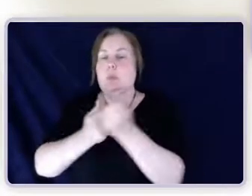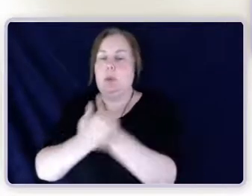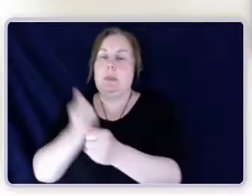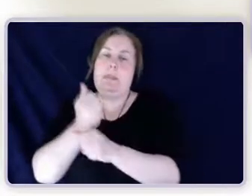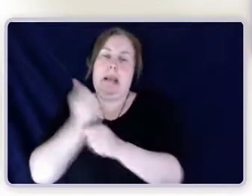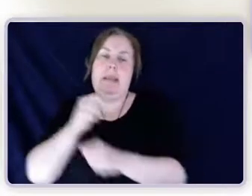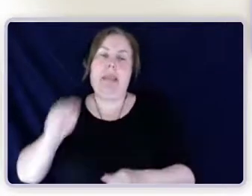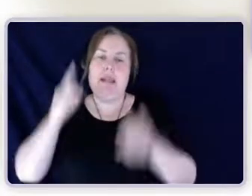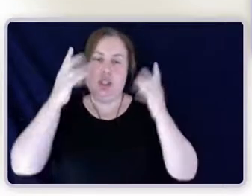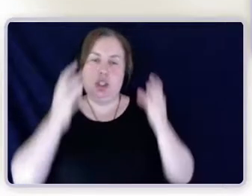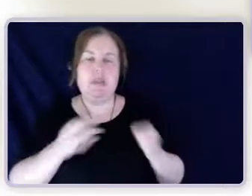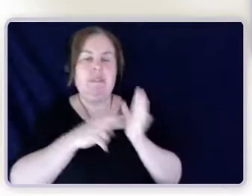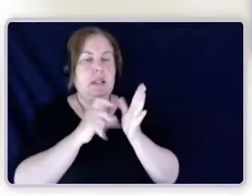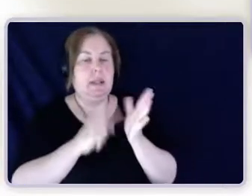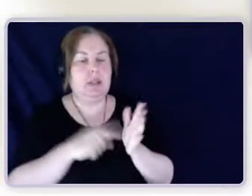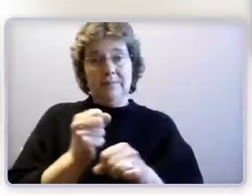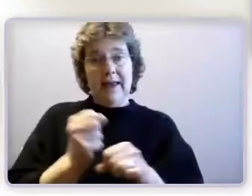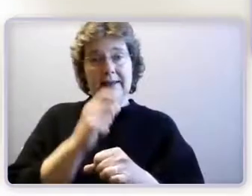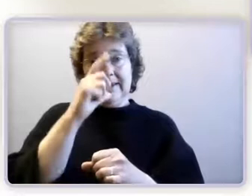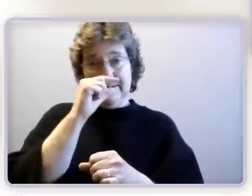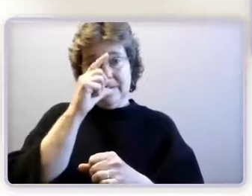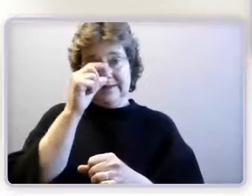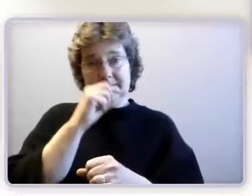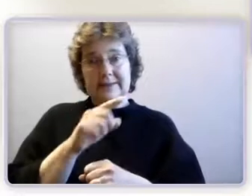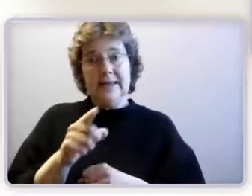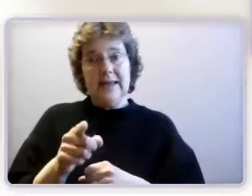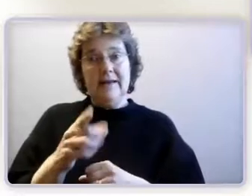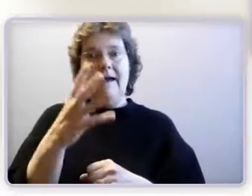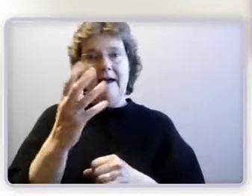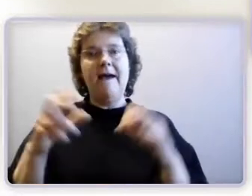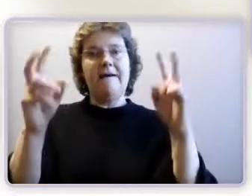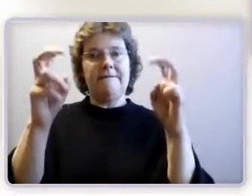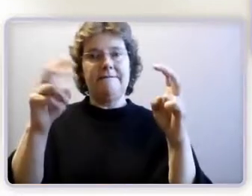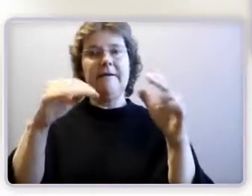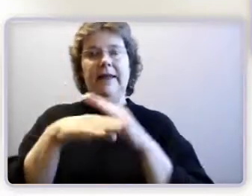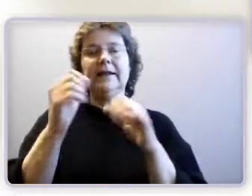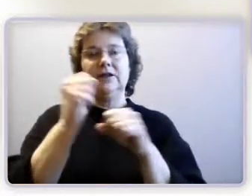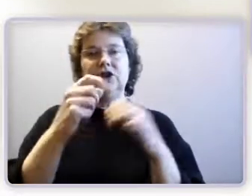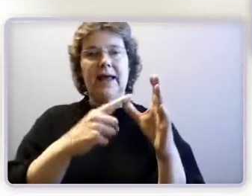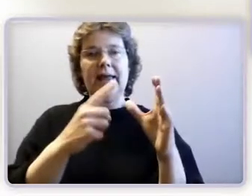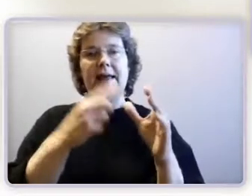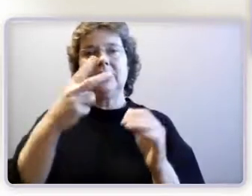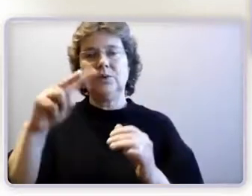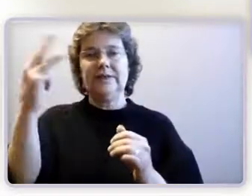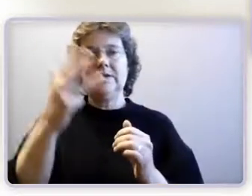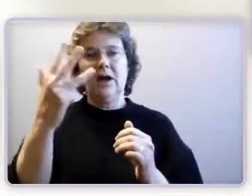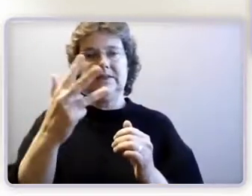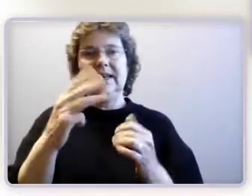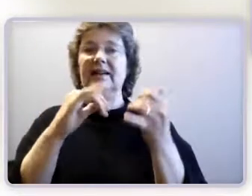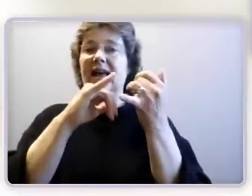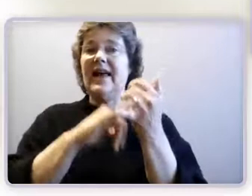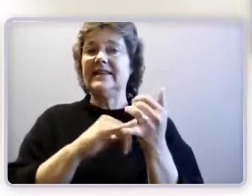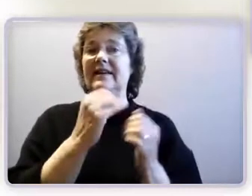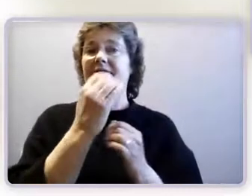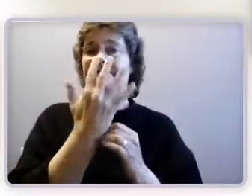Decision-making capacity is specifically defined in the GAA 2019, and where it says S5 in the subject, that